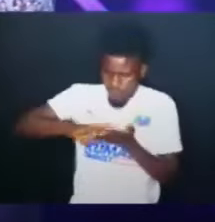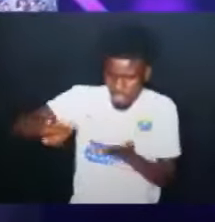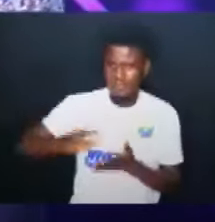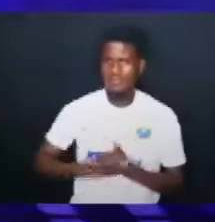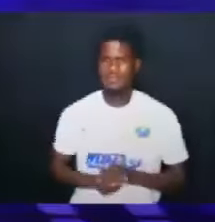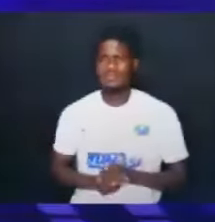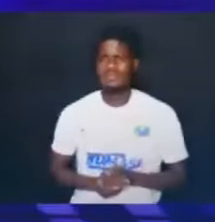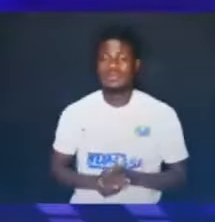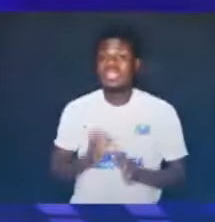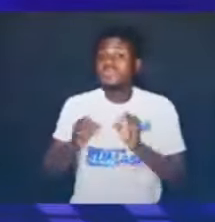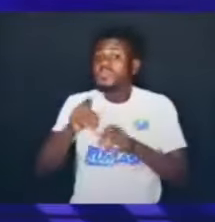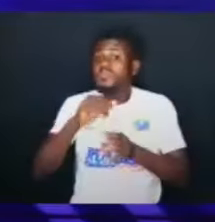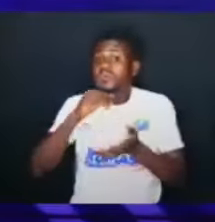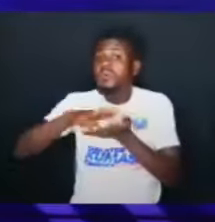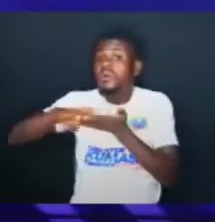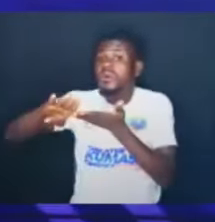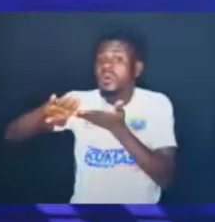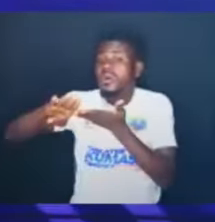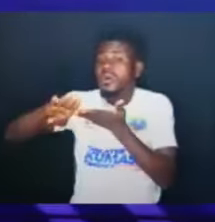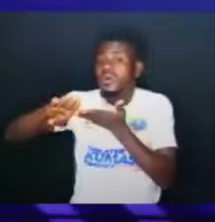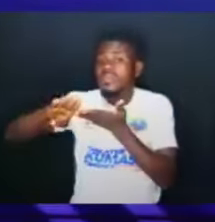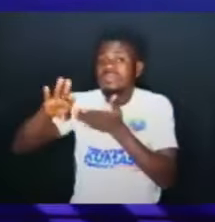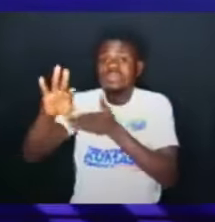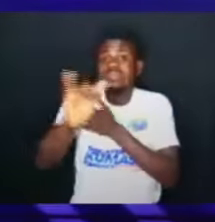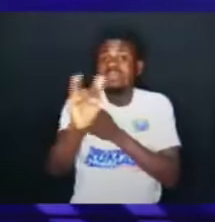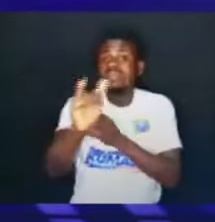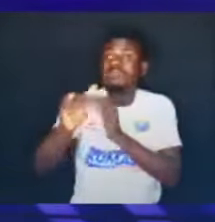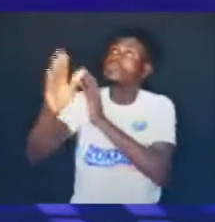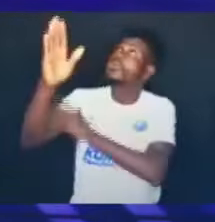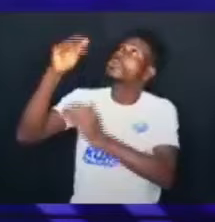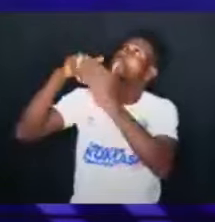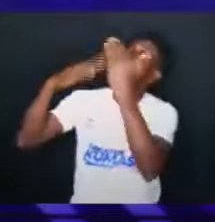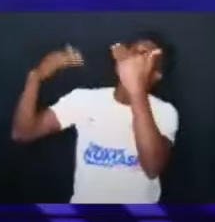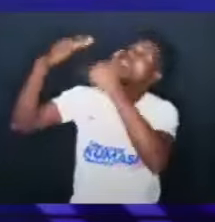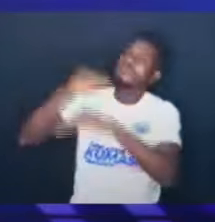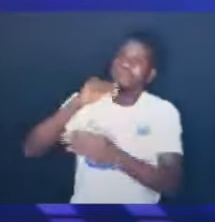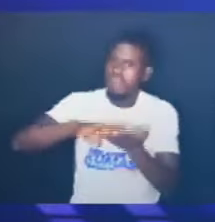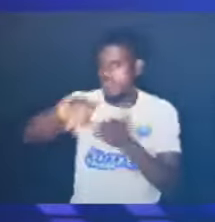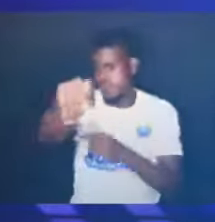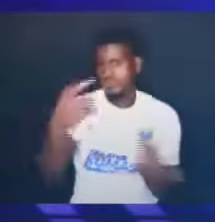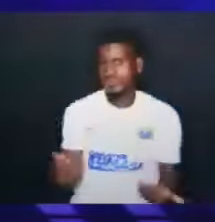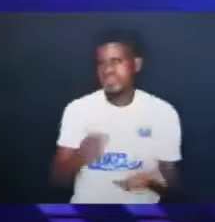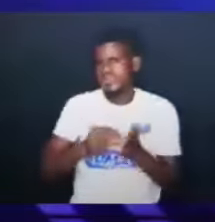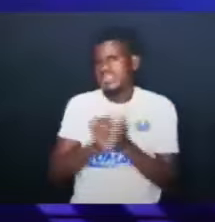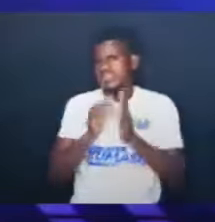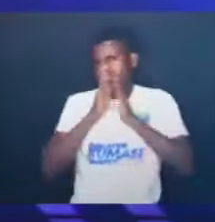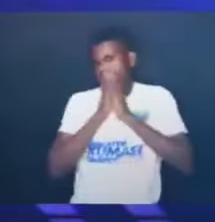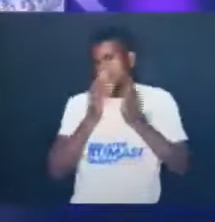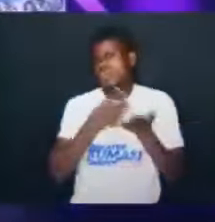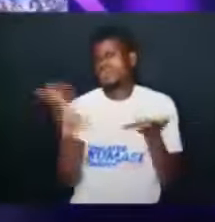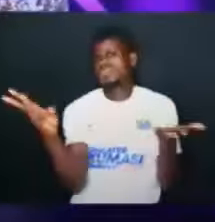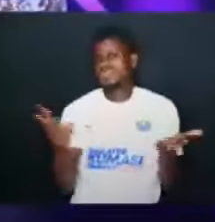Because if you don't forgive, your Heavenly Father will not forgive you, and it will make your prayer of none